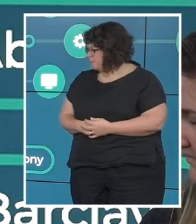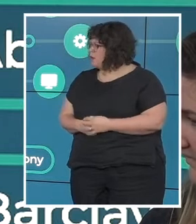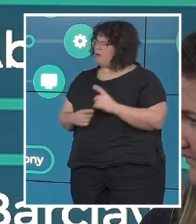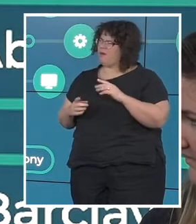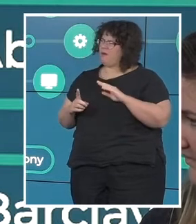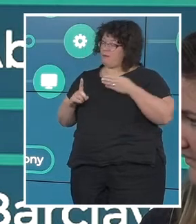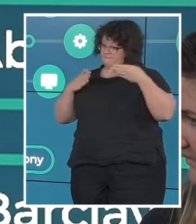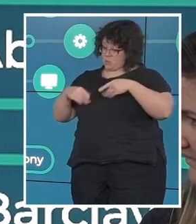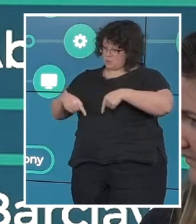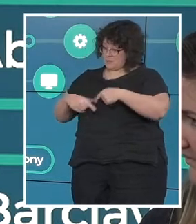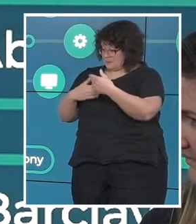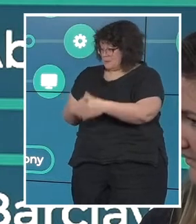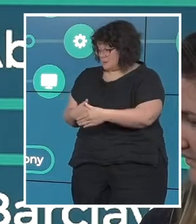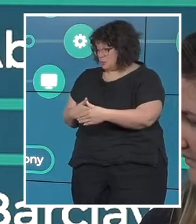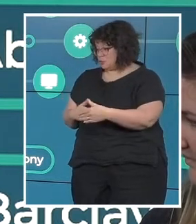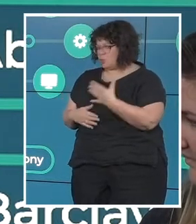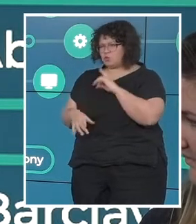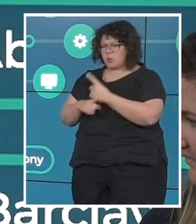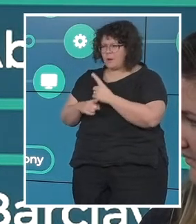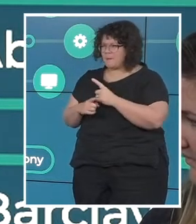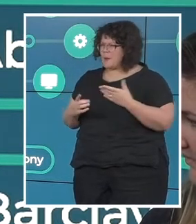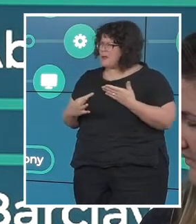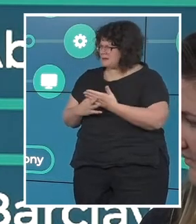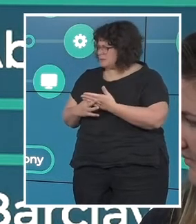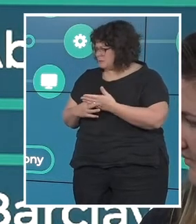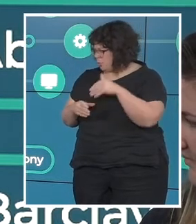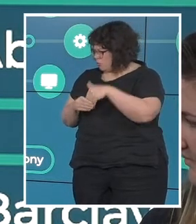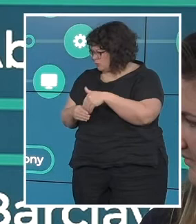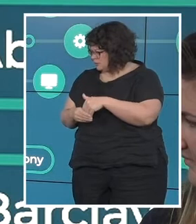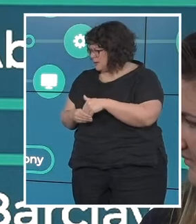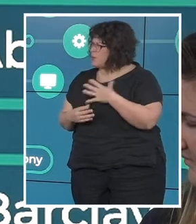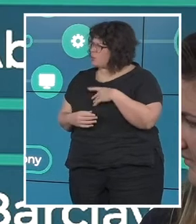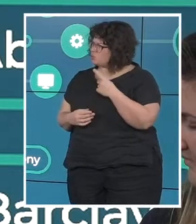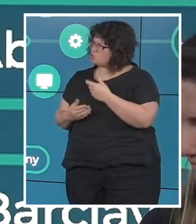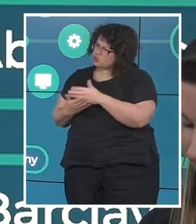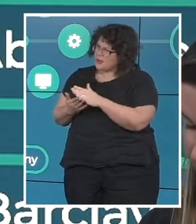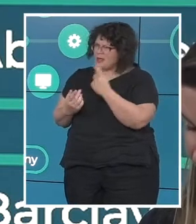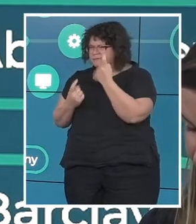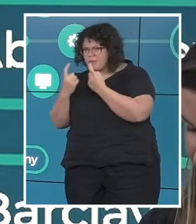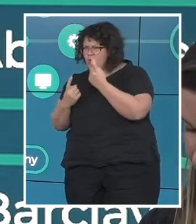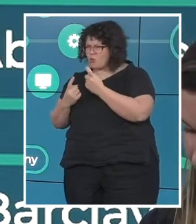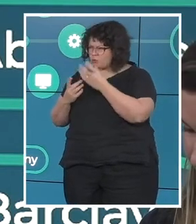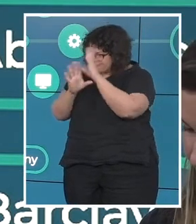content is, what purpose it serves, and what format it can be delivered in, or what form it can